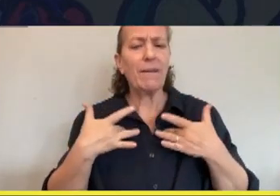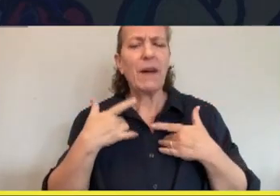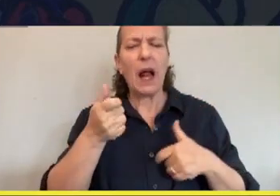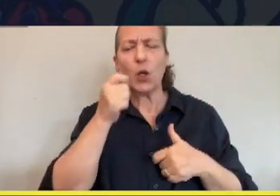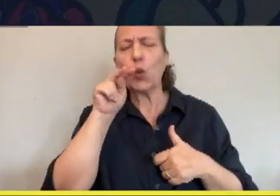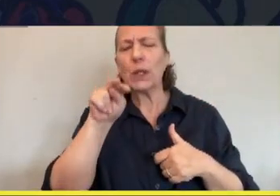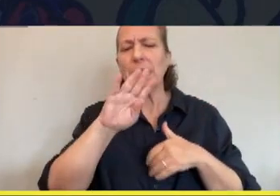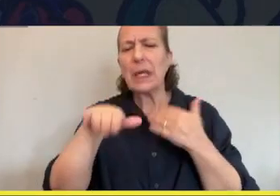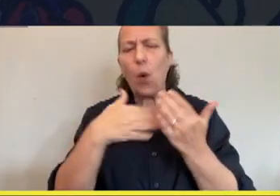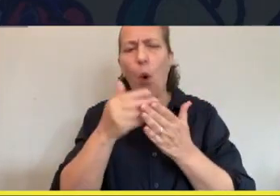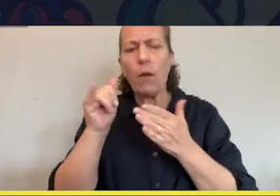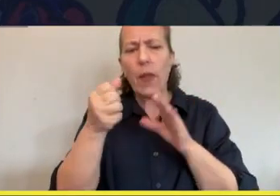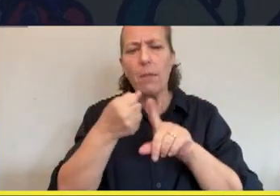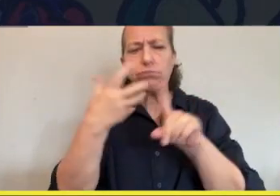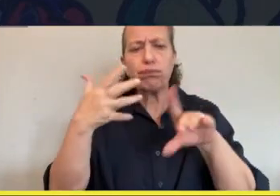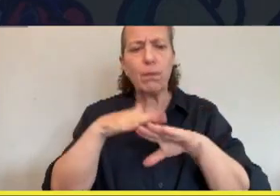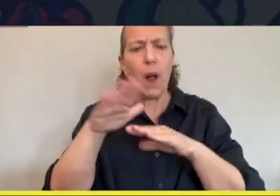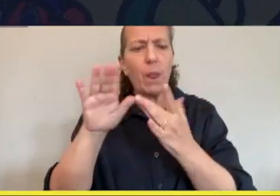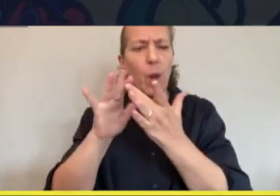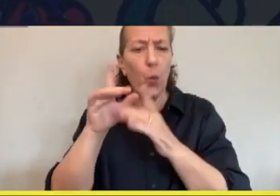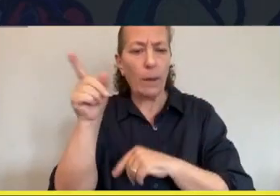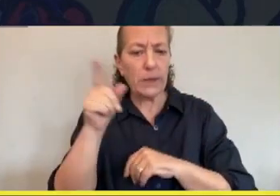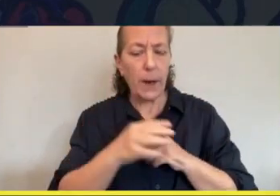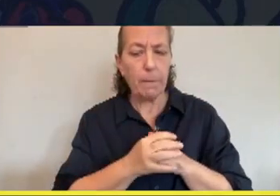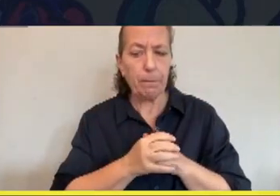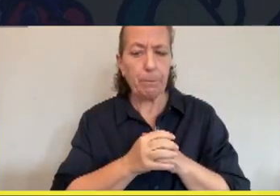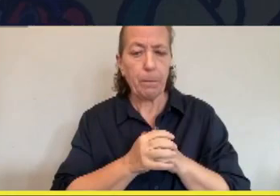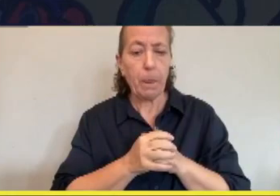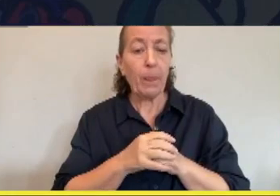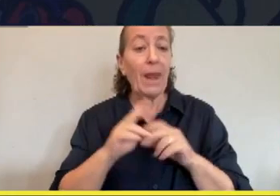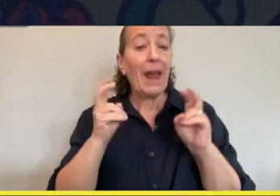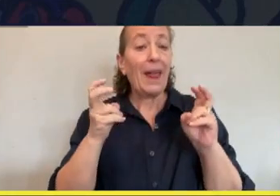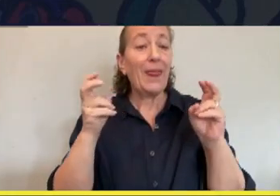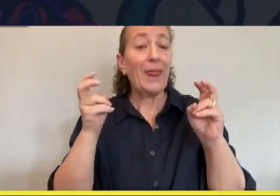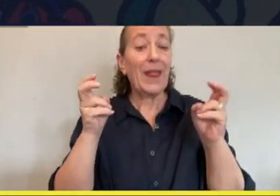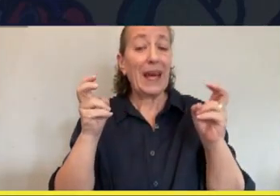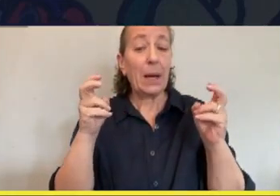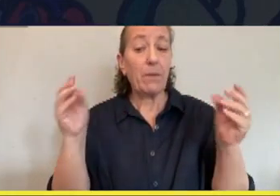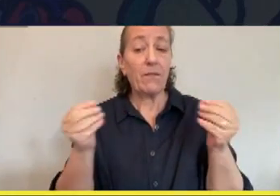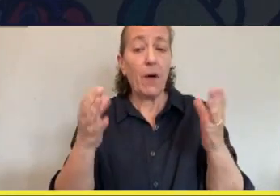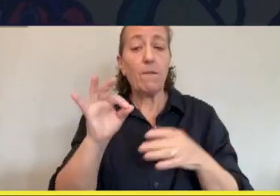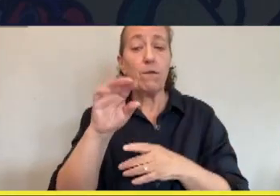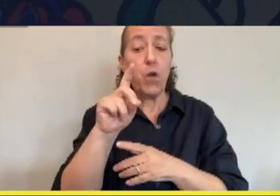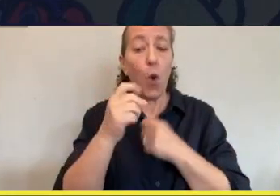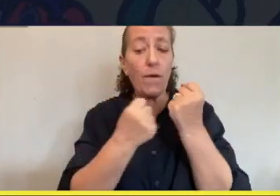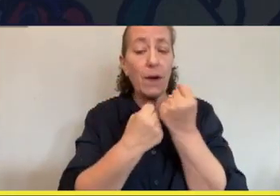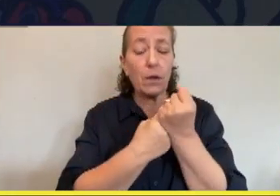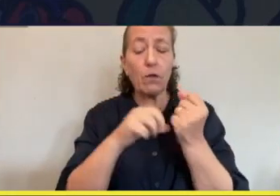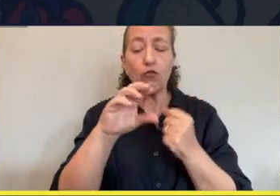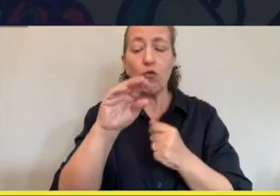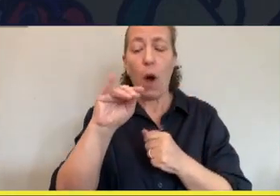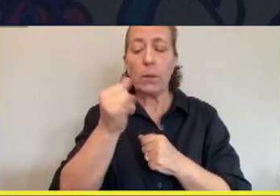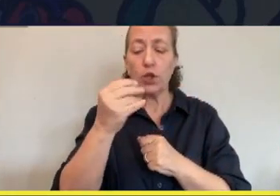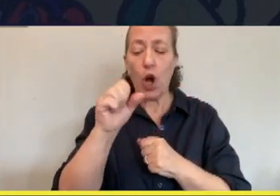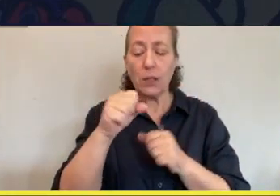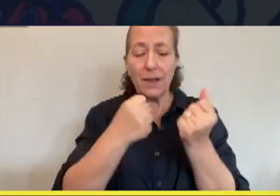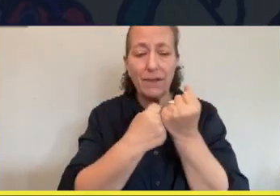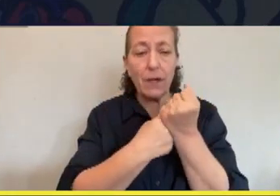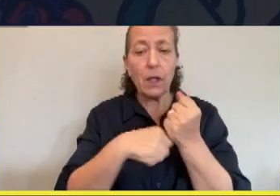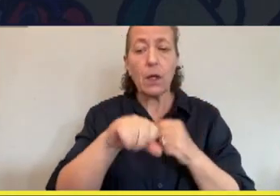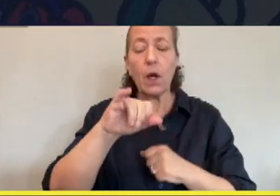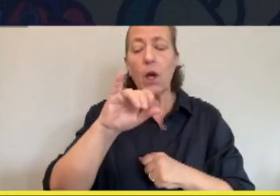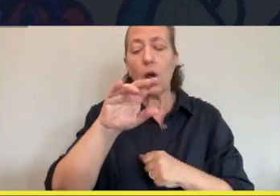website. I do want to thank our theme issue funders, the Ford Foundation, the Robert Wood Johnson Foundation, the John D. and Catherine T.